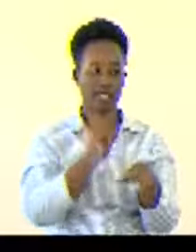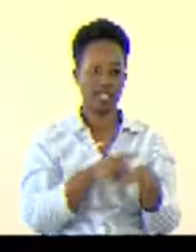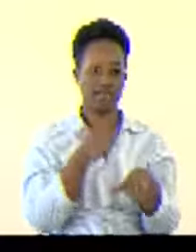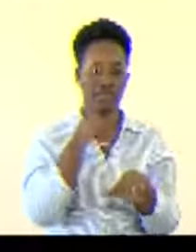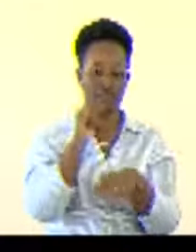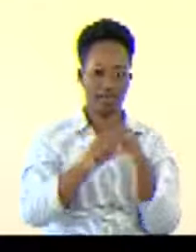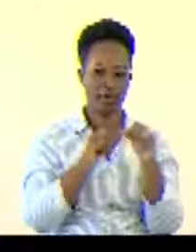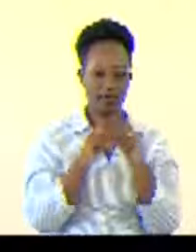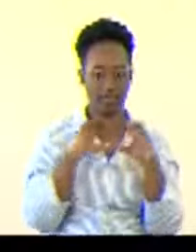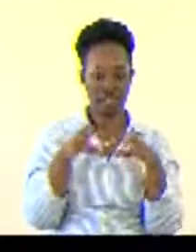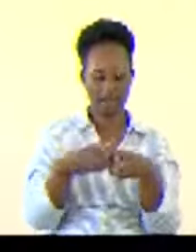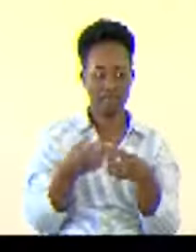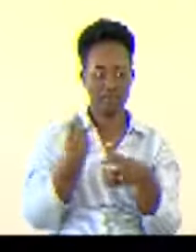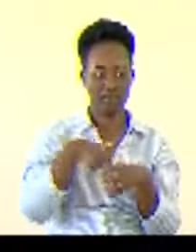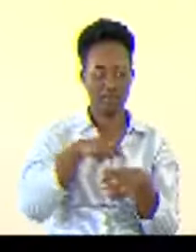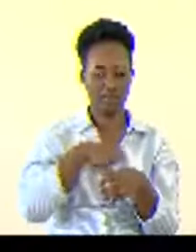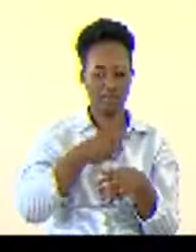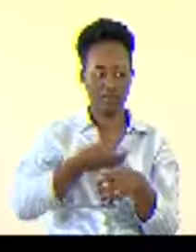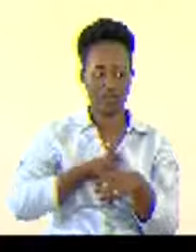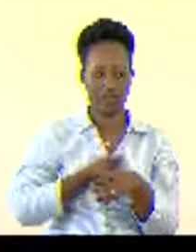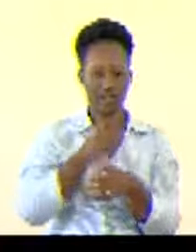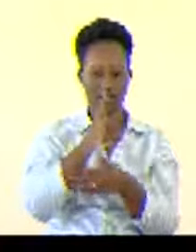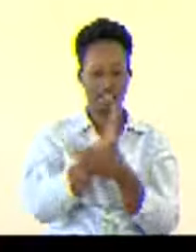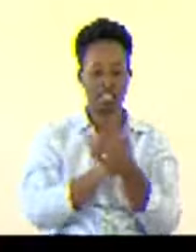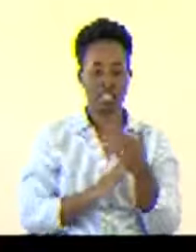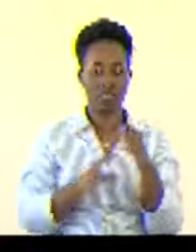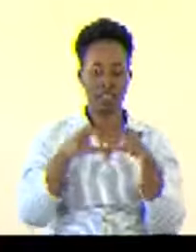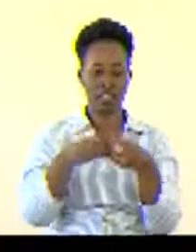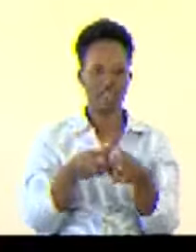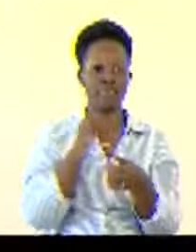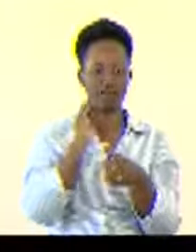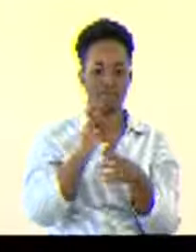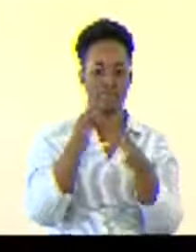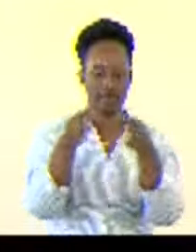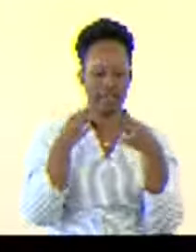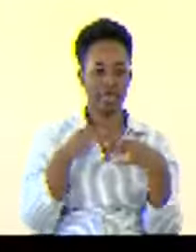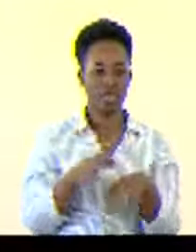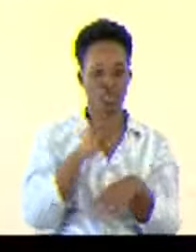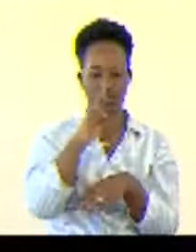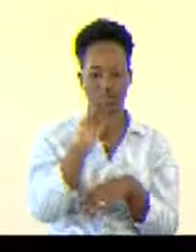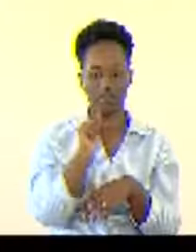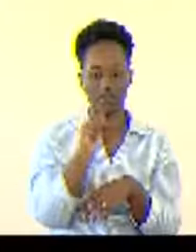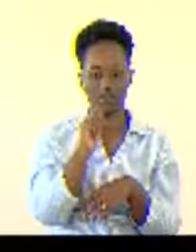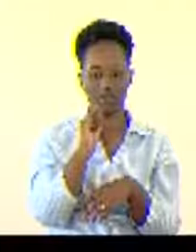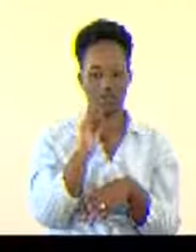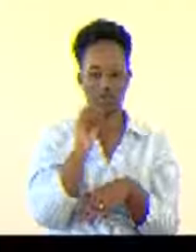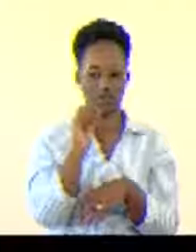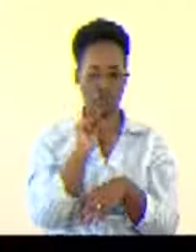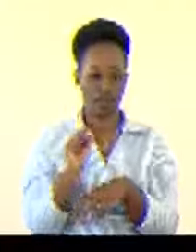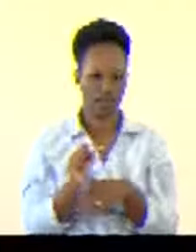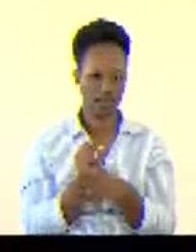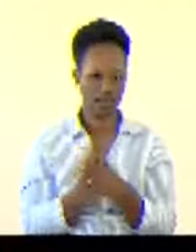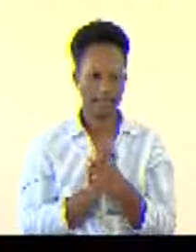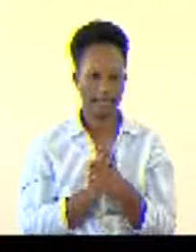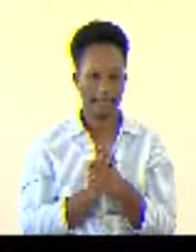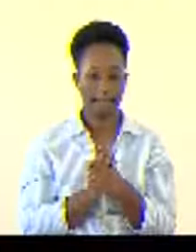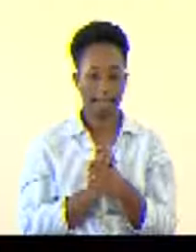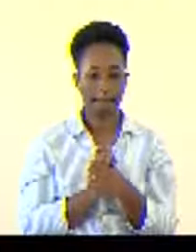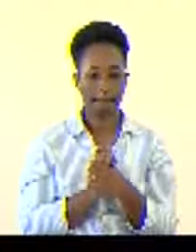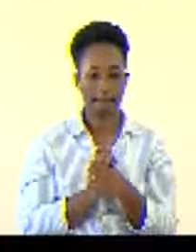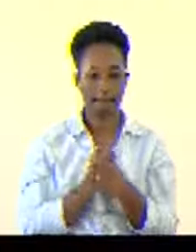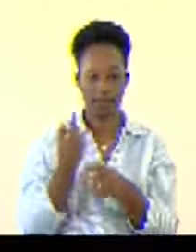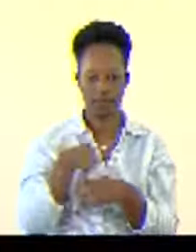types, we have to look at some types of financial ratios. Some of the types of financial ratios that we